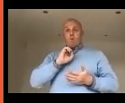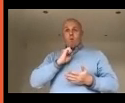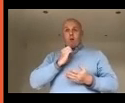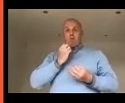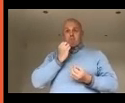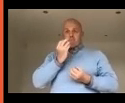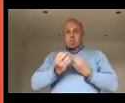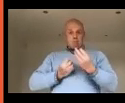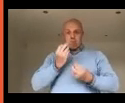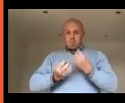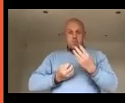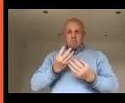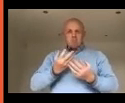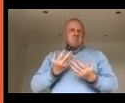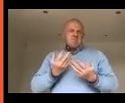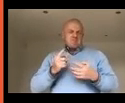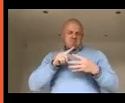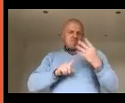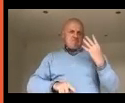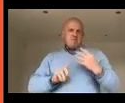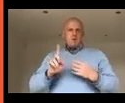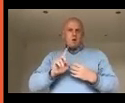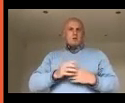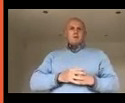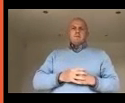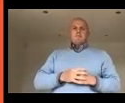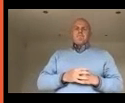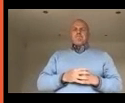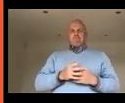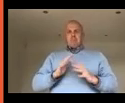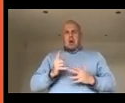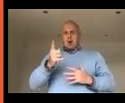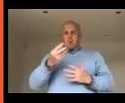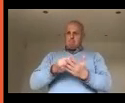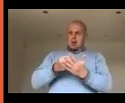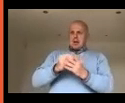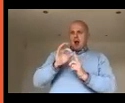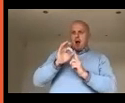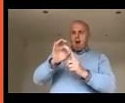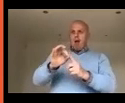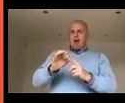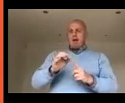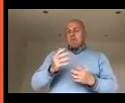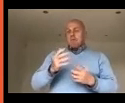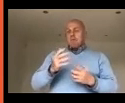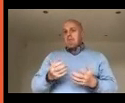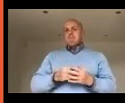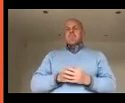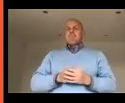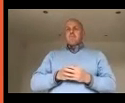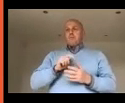things, looking at the basics of how you apply for a grant, tell you a little bit